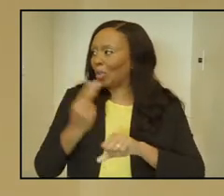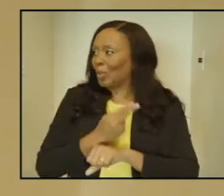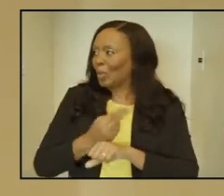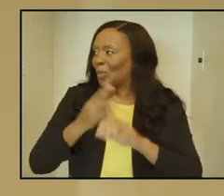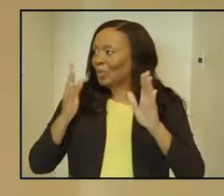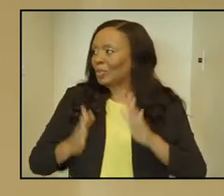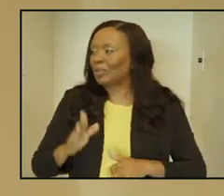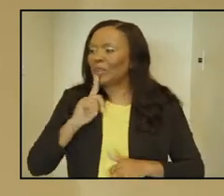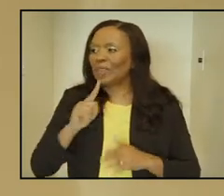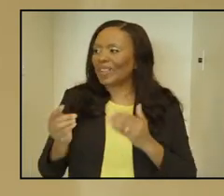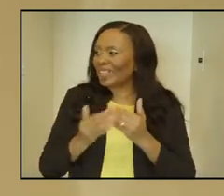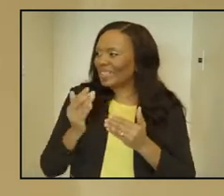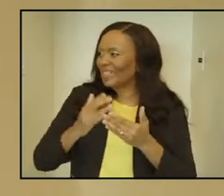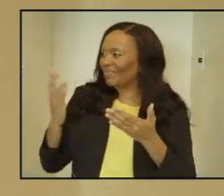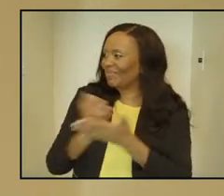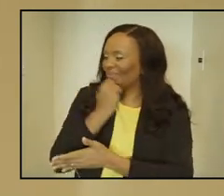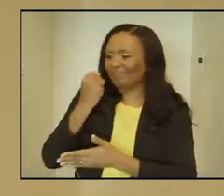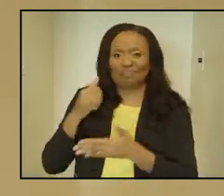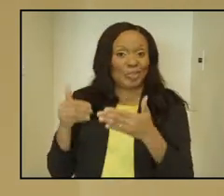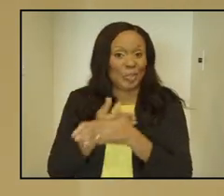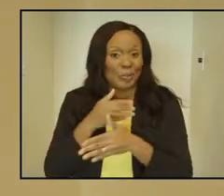and grasp the new system.